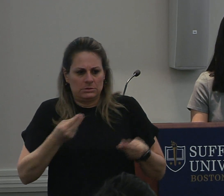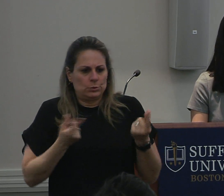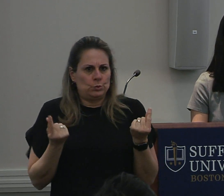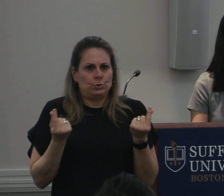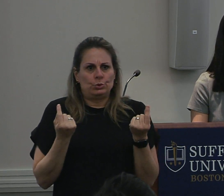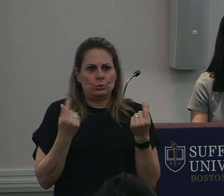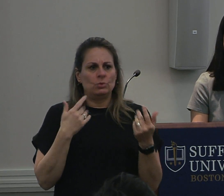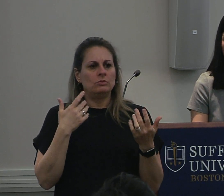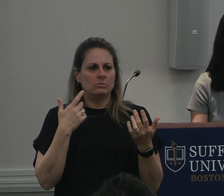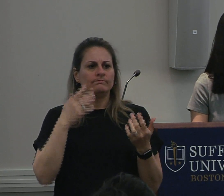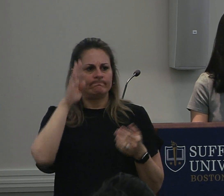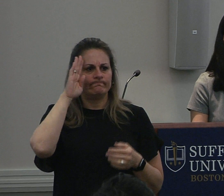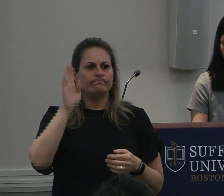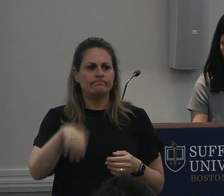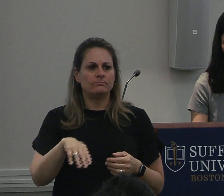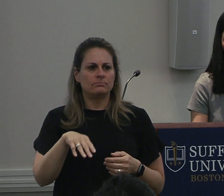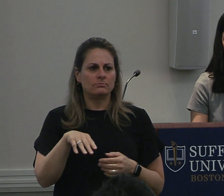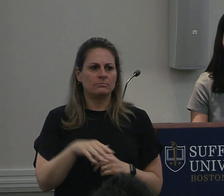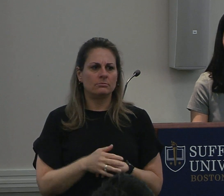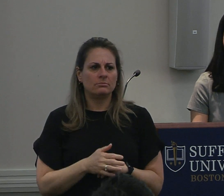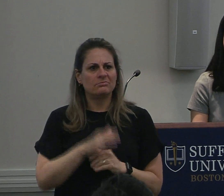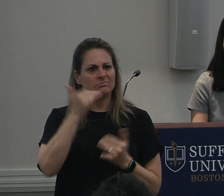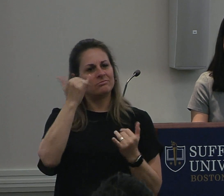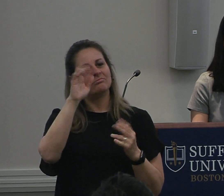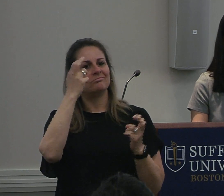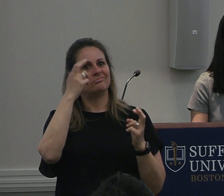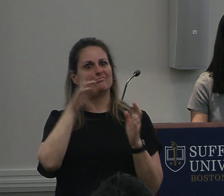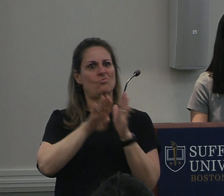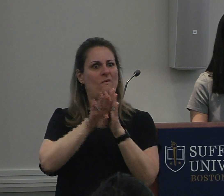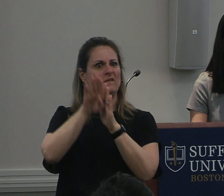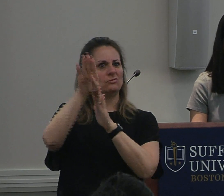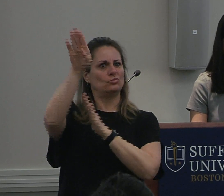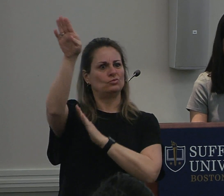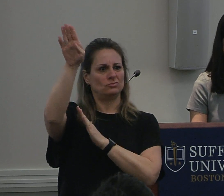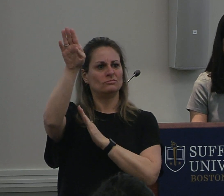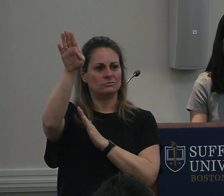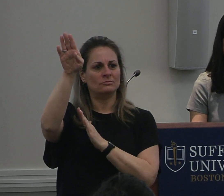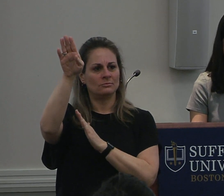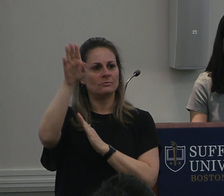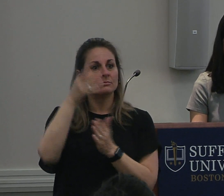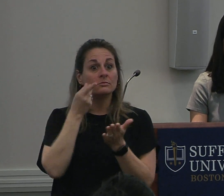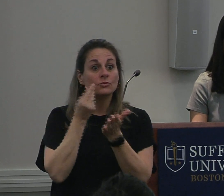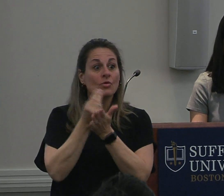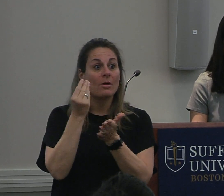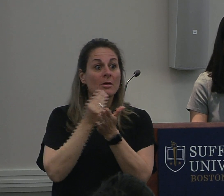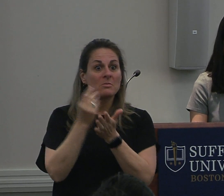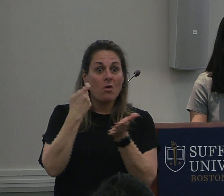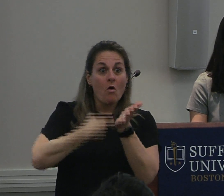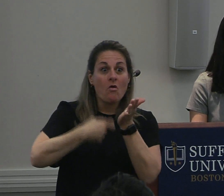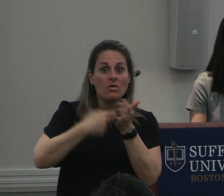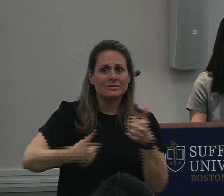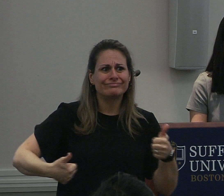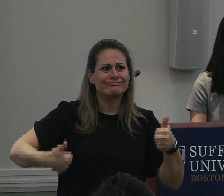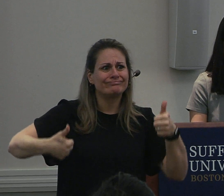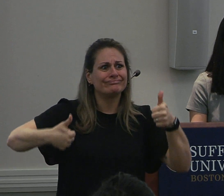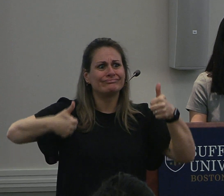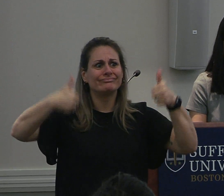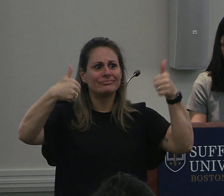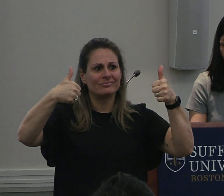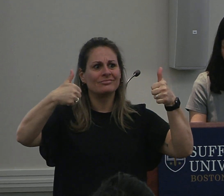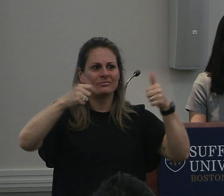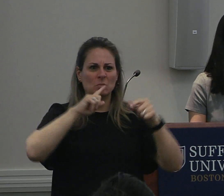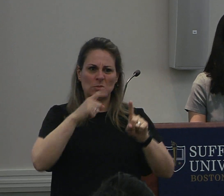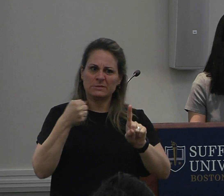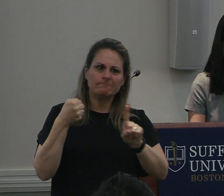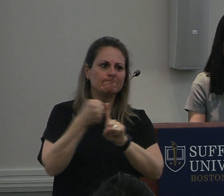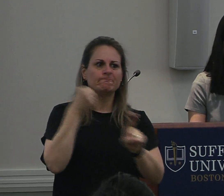inflation and the prices at the grocery store going up and continued impacts from the pandemic. And so I